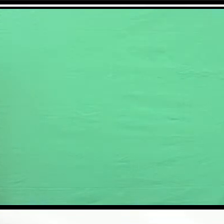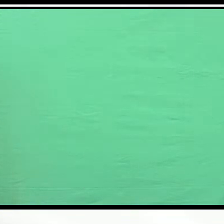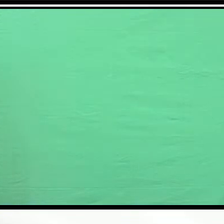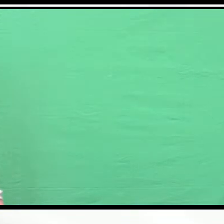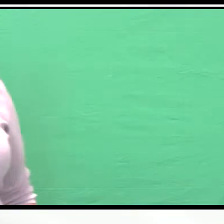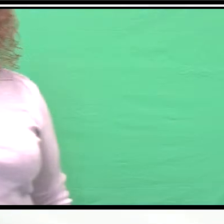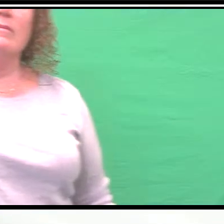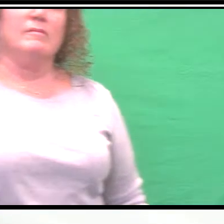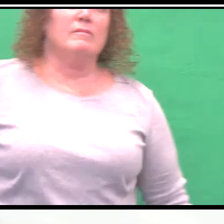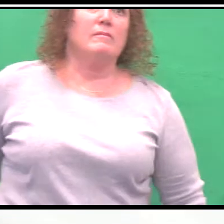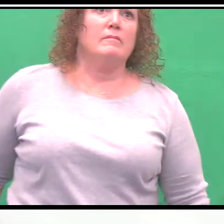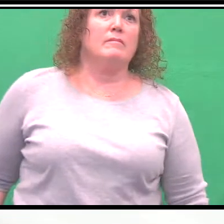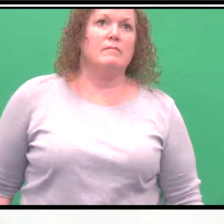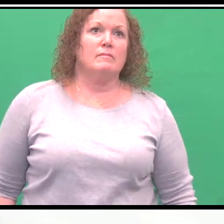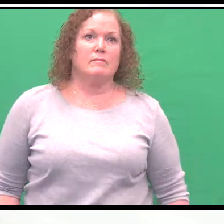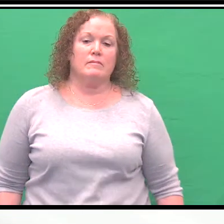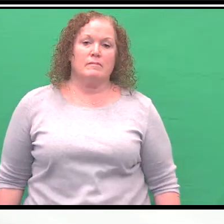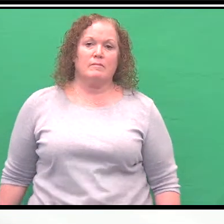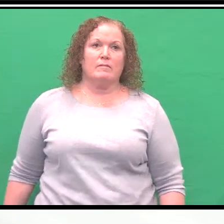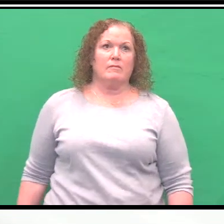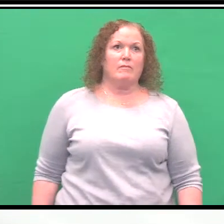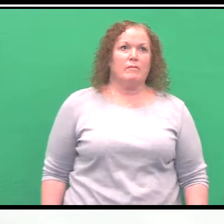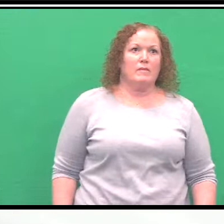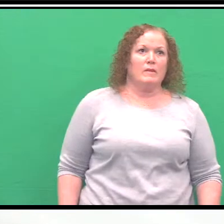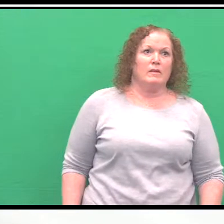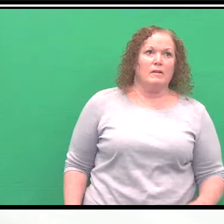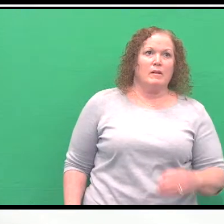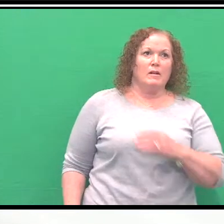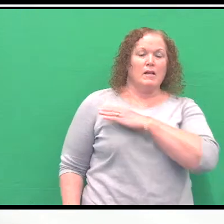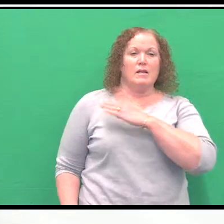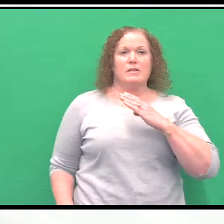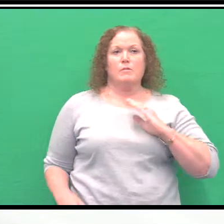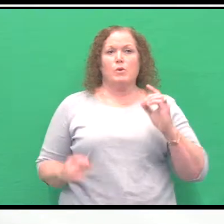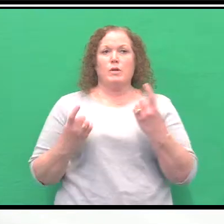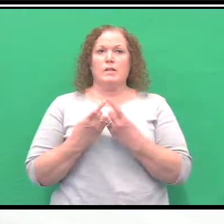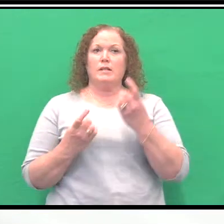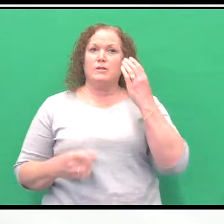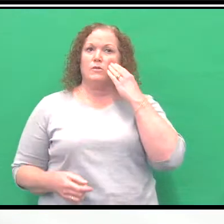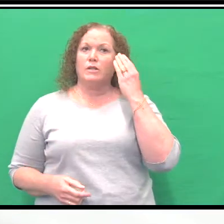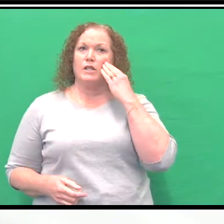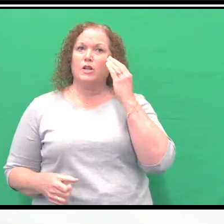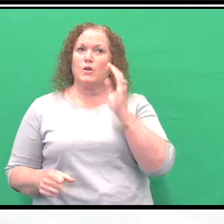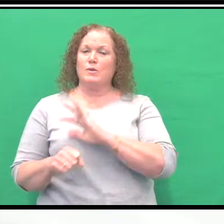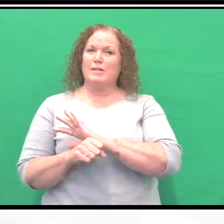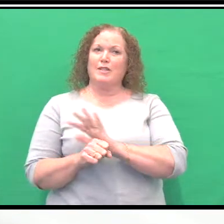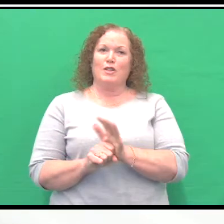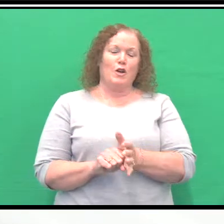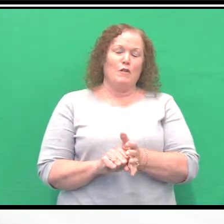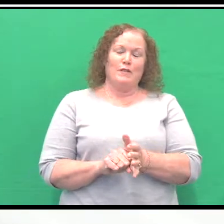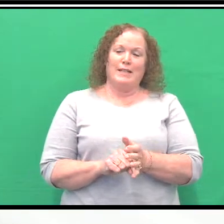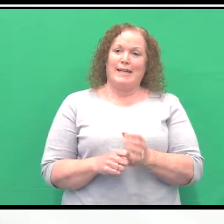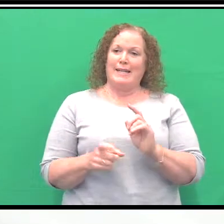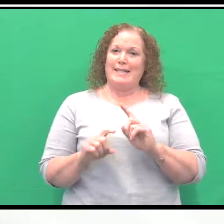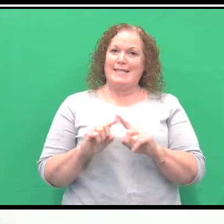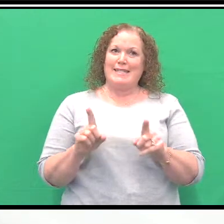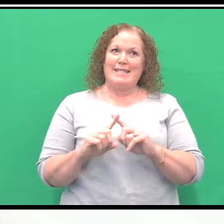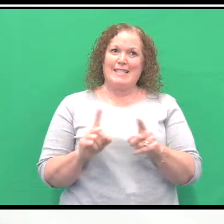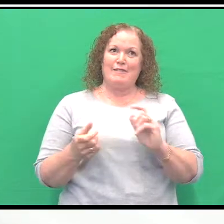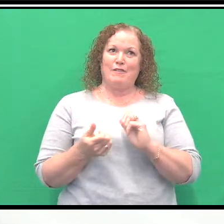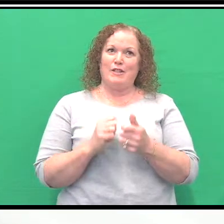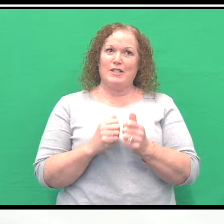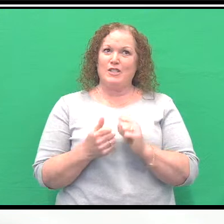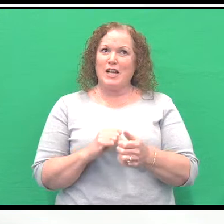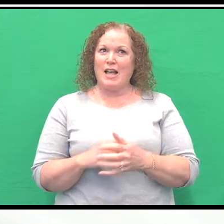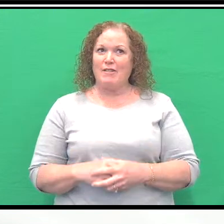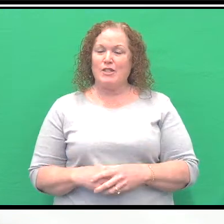a board and the whole district knows, the pandemic has presented a whole different level of challenges. But Renee and her team have done an